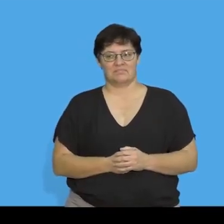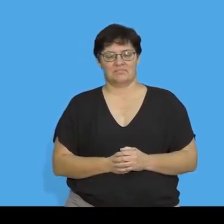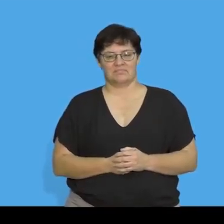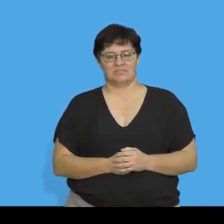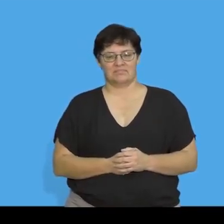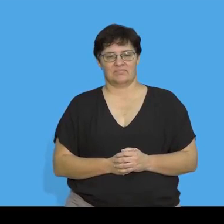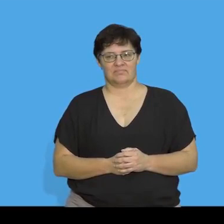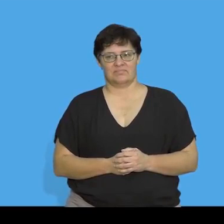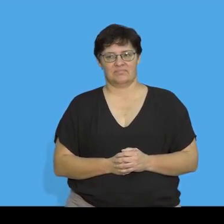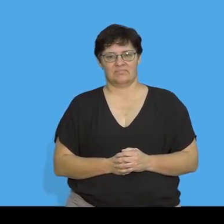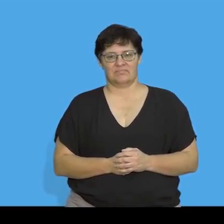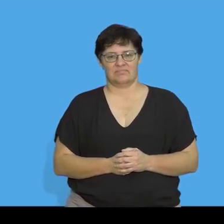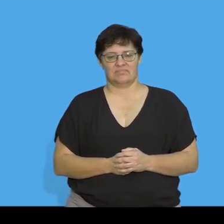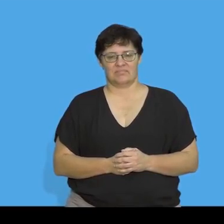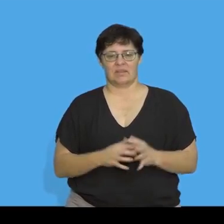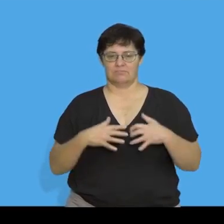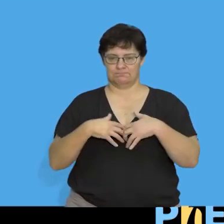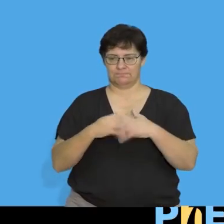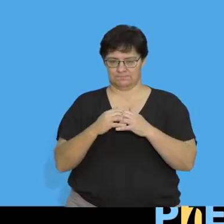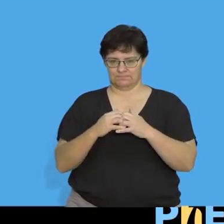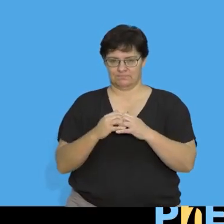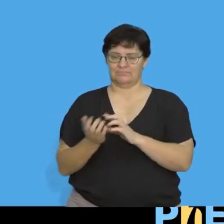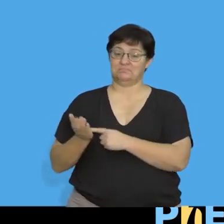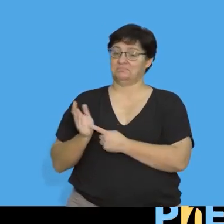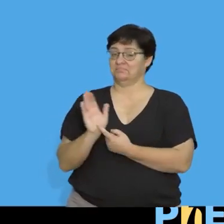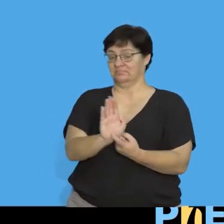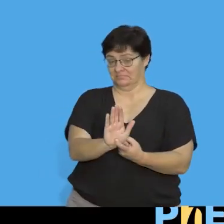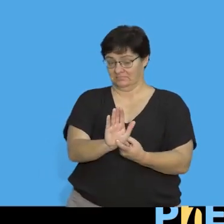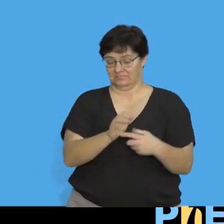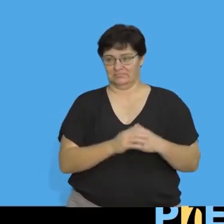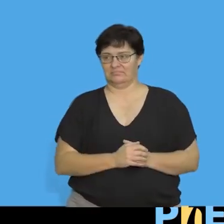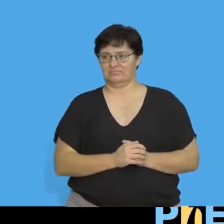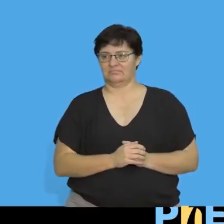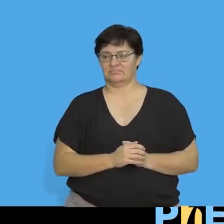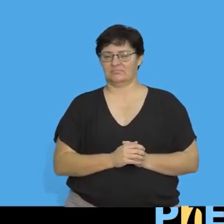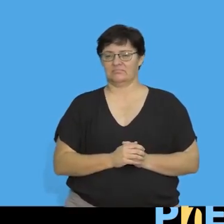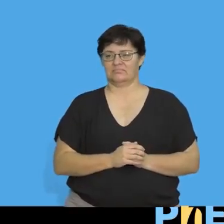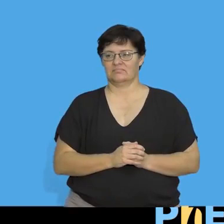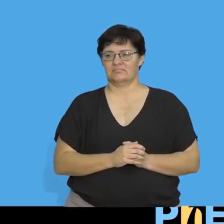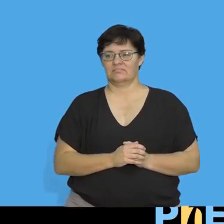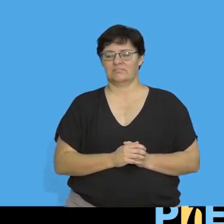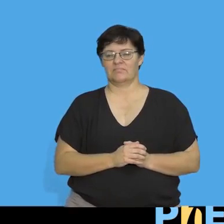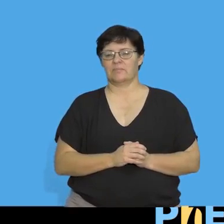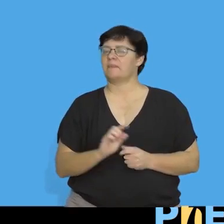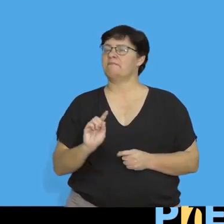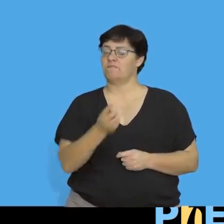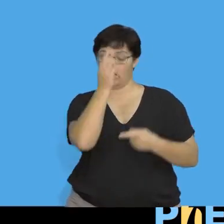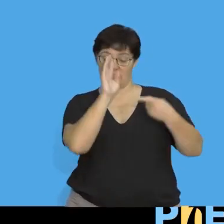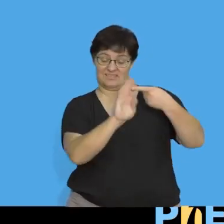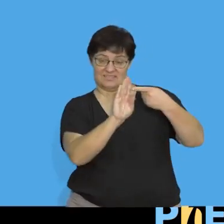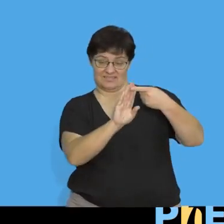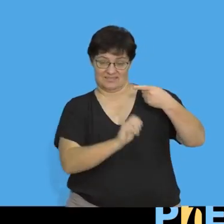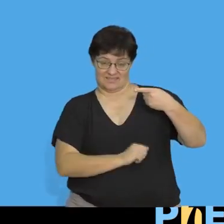Here's our pendulum that's set up, but I'm going to go to the simulation, and the first thing I'm going to